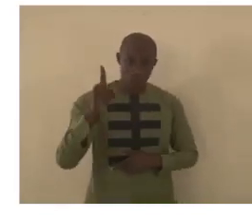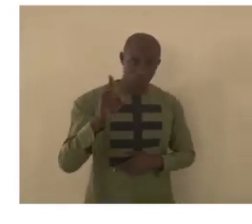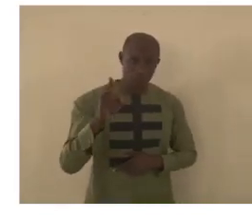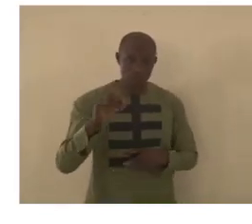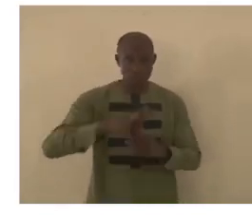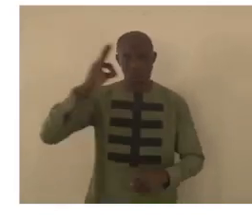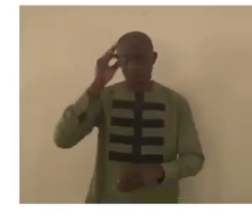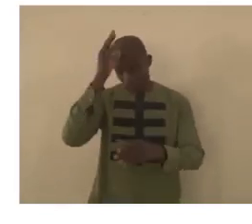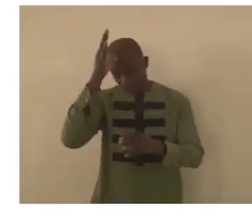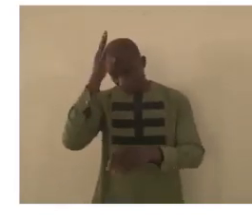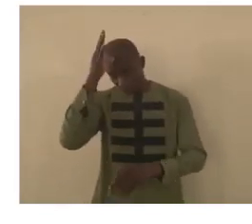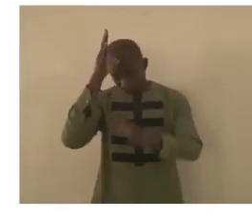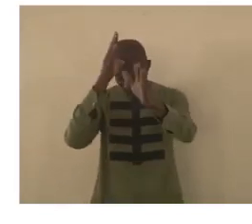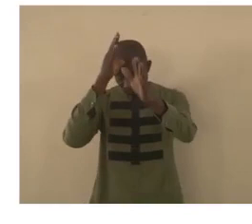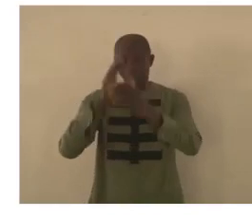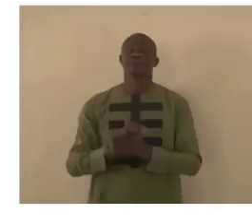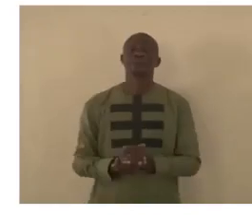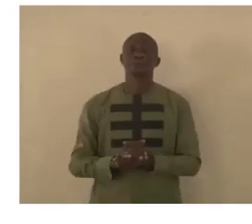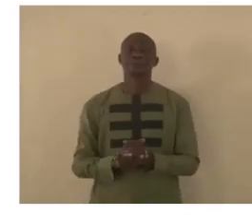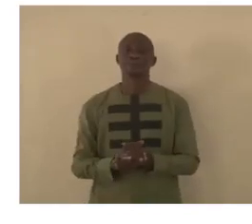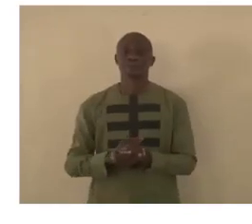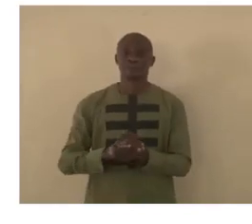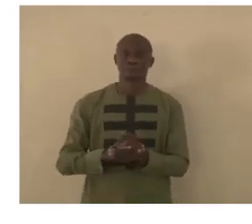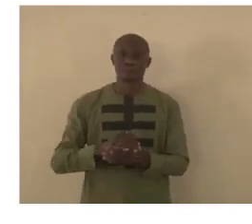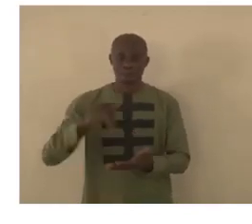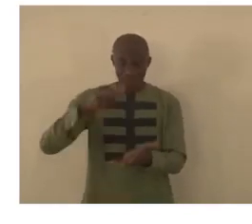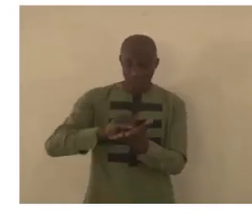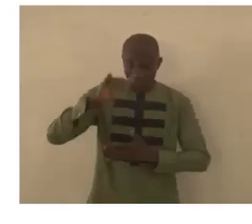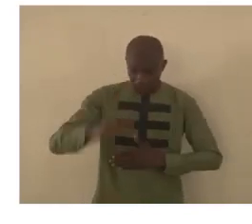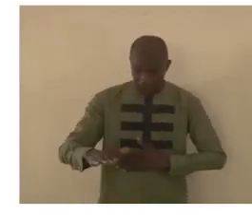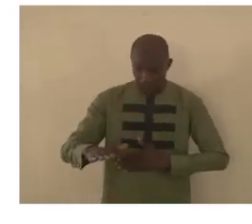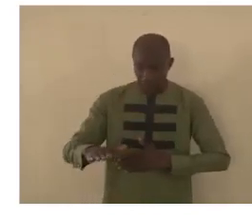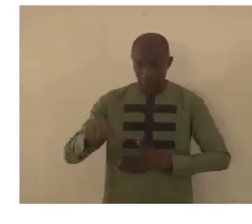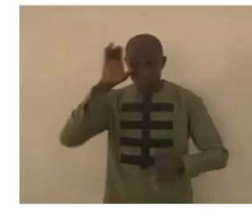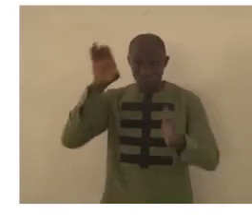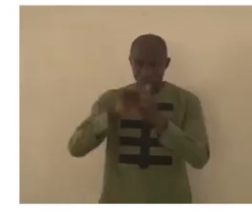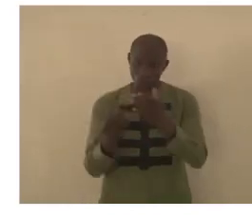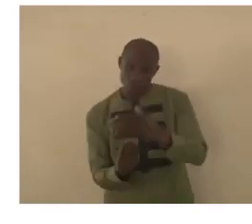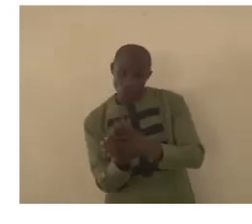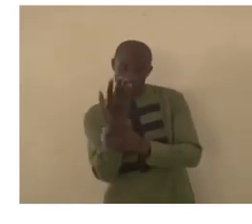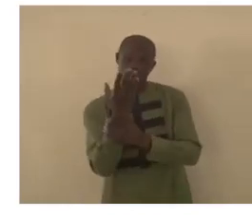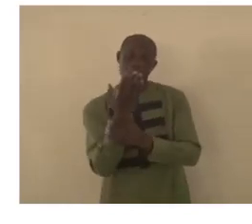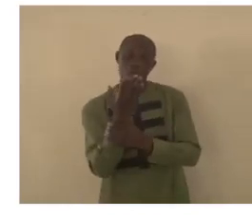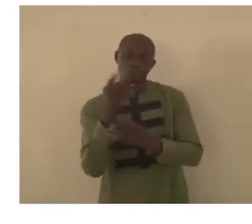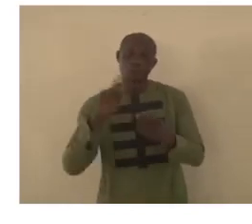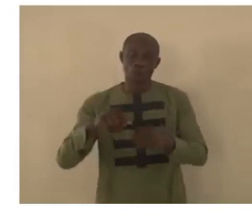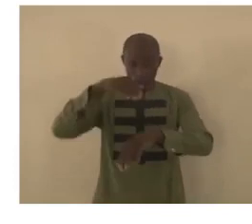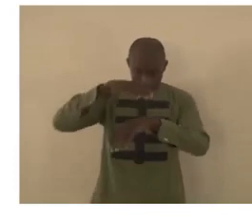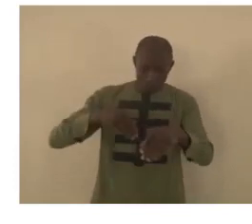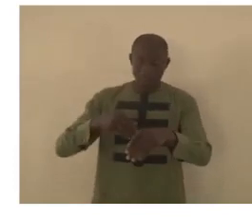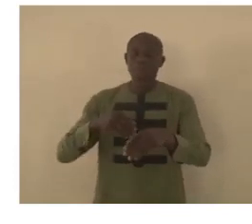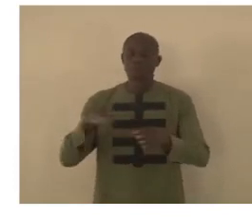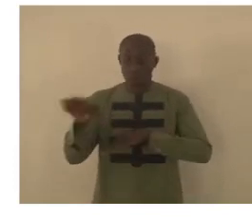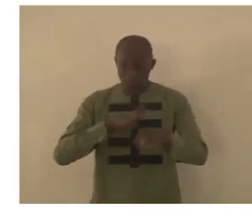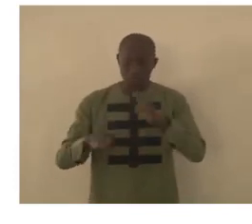what? A spiritual father. I mean, that child will grow up to call his biological father